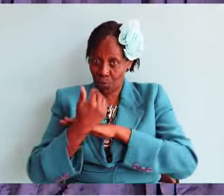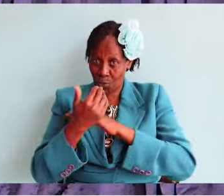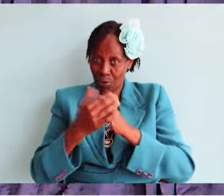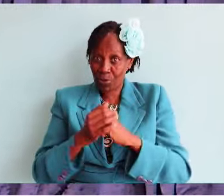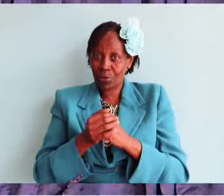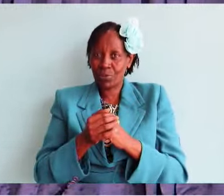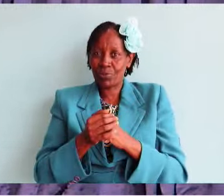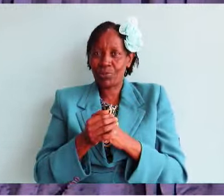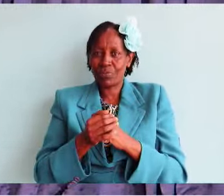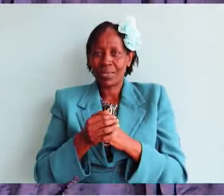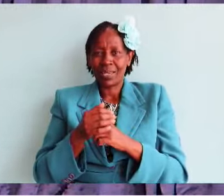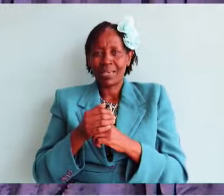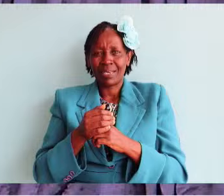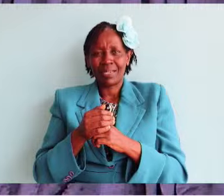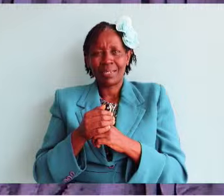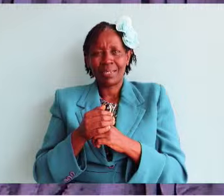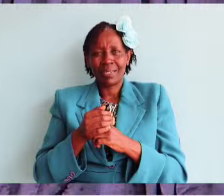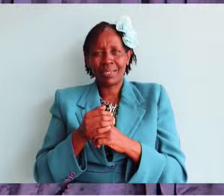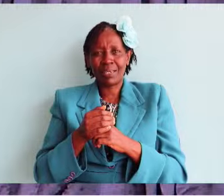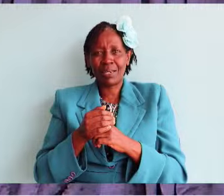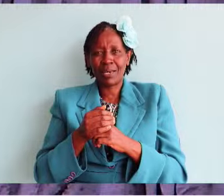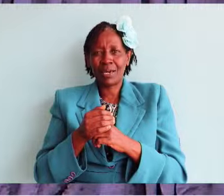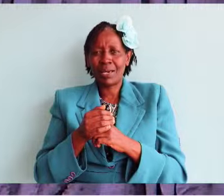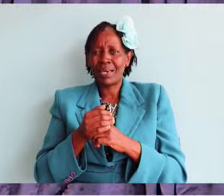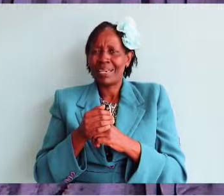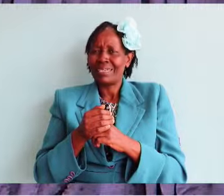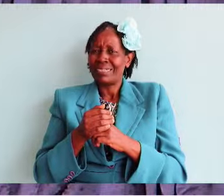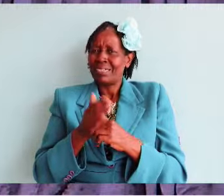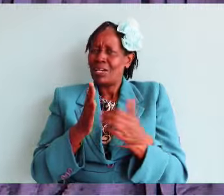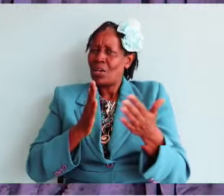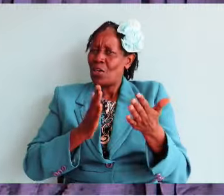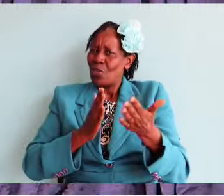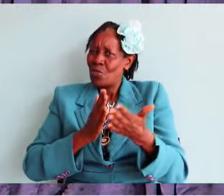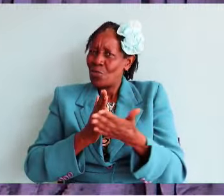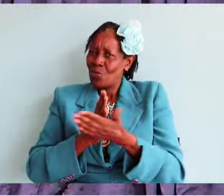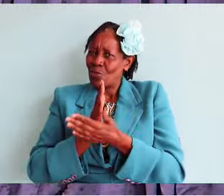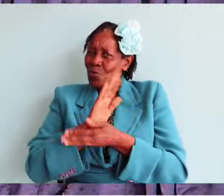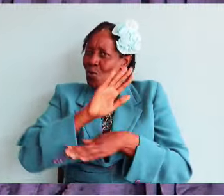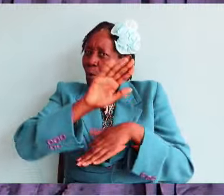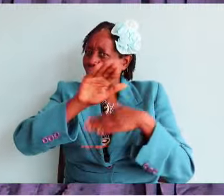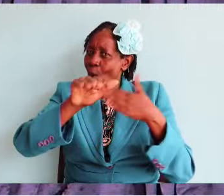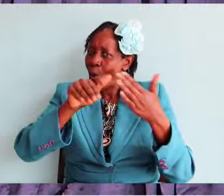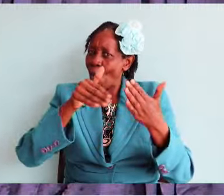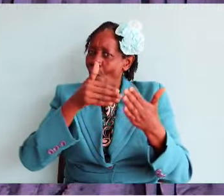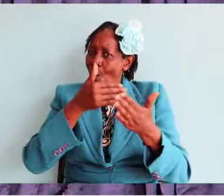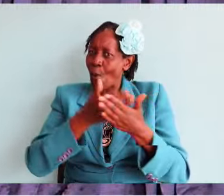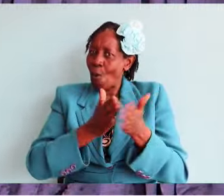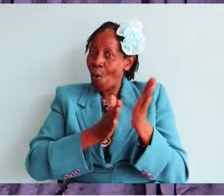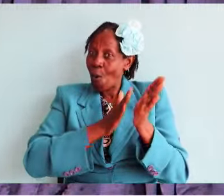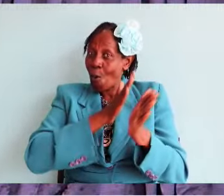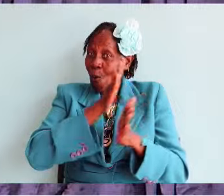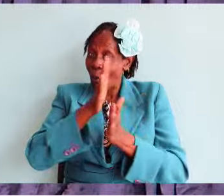Defying all odds, Gideon's triumph, and community trust.